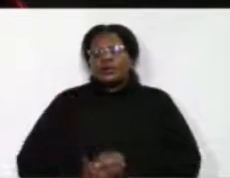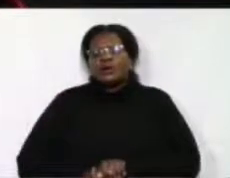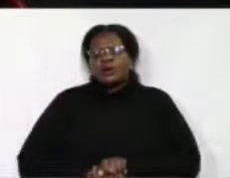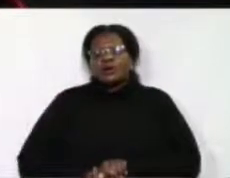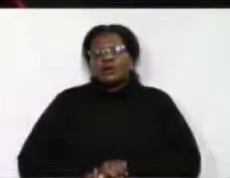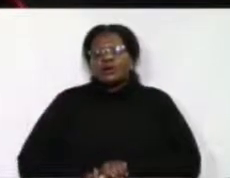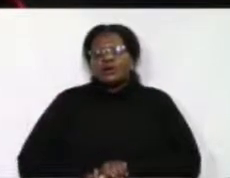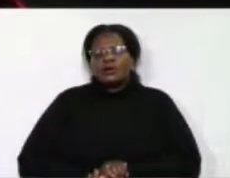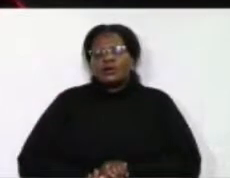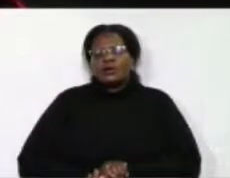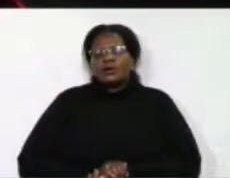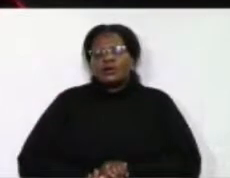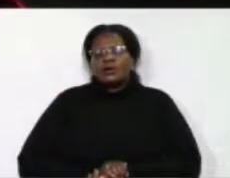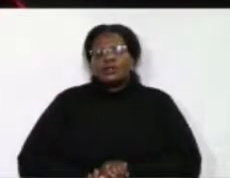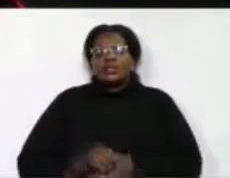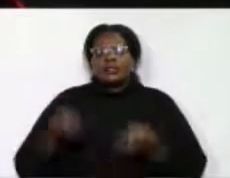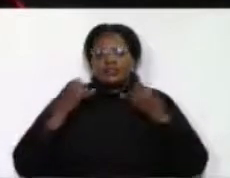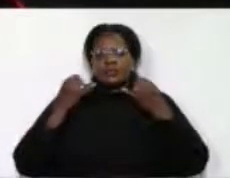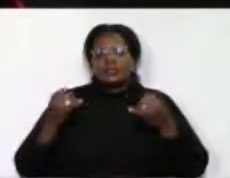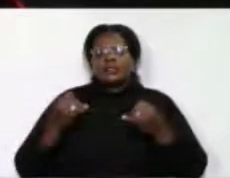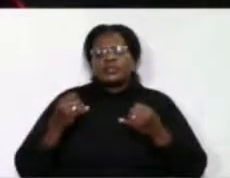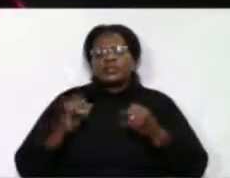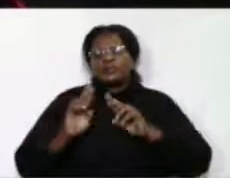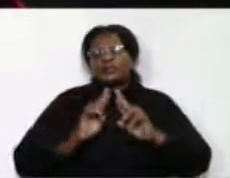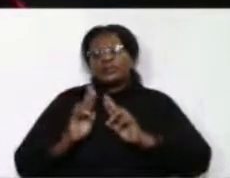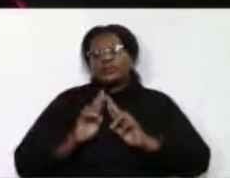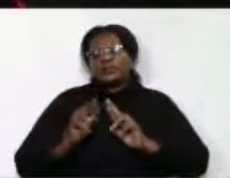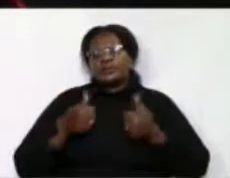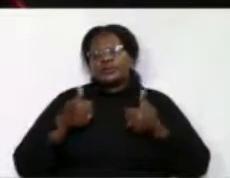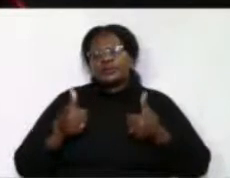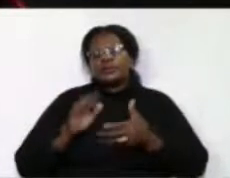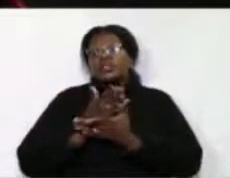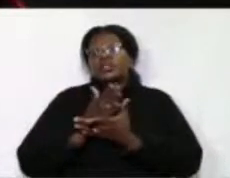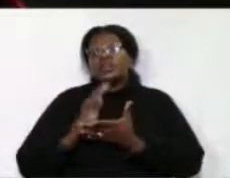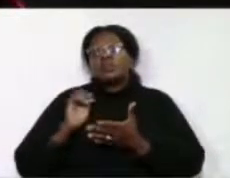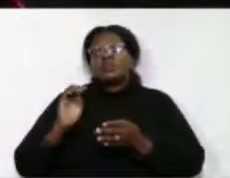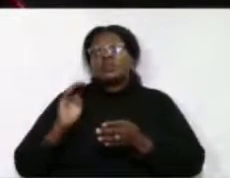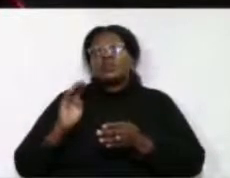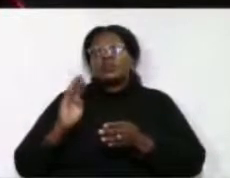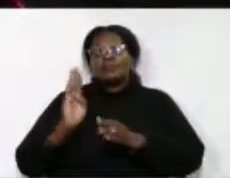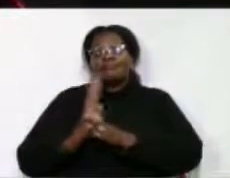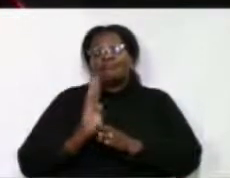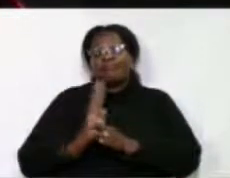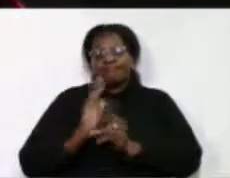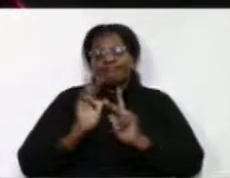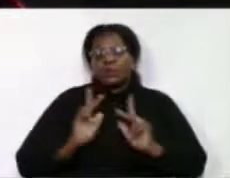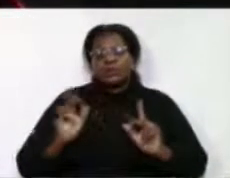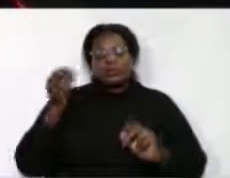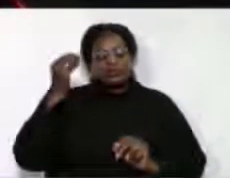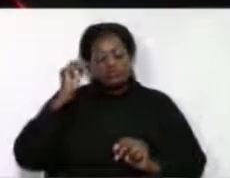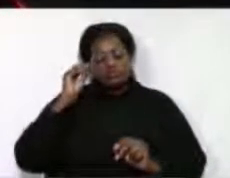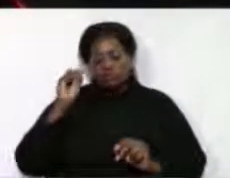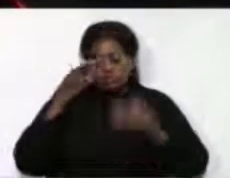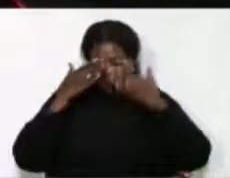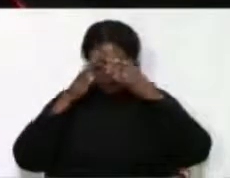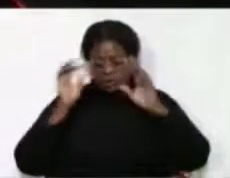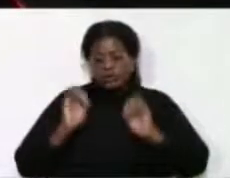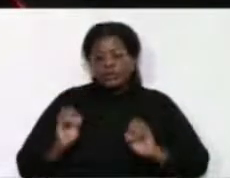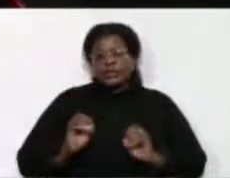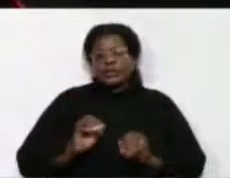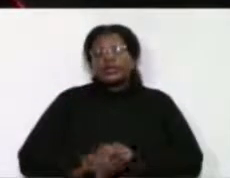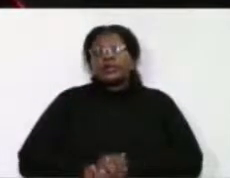or it's a very informative discussion indeed, and some SMEs are not aware of all of the important part of the